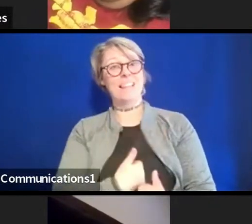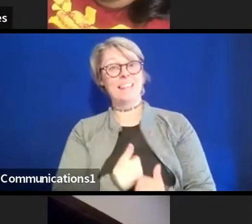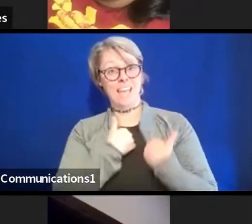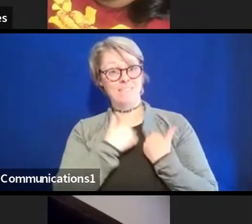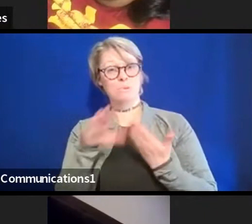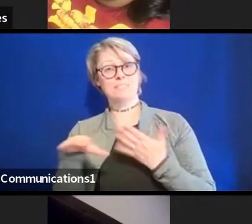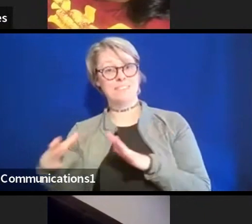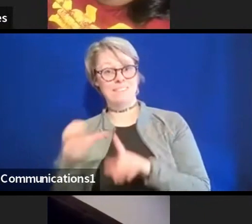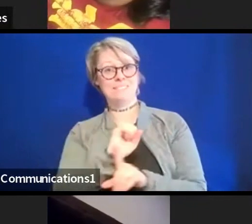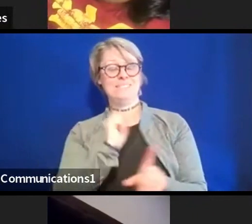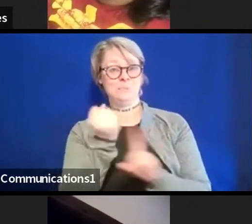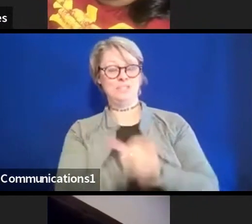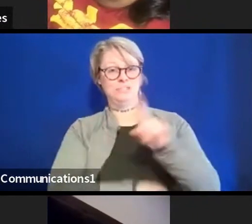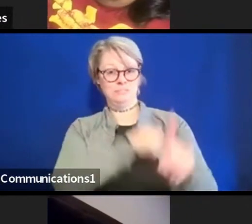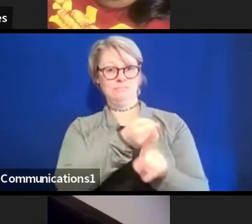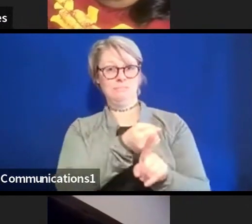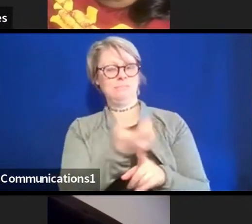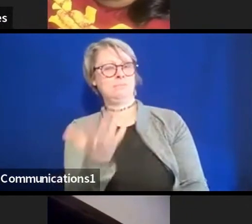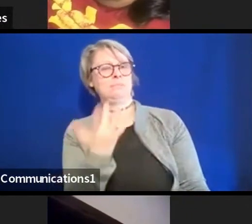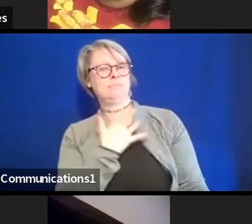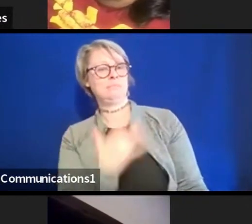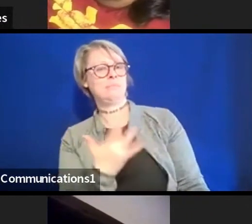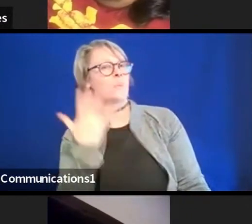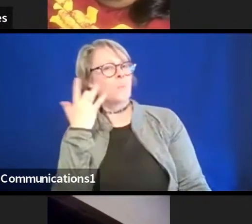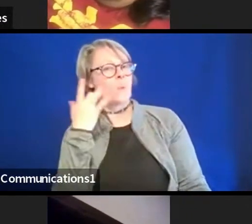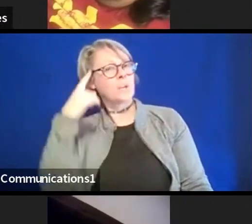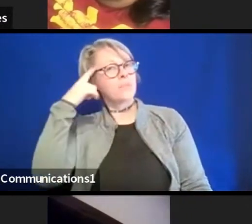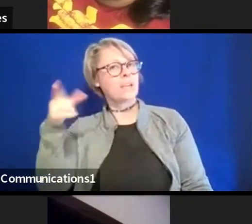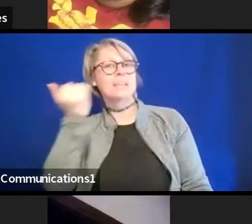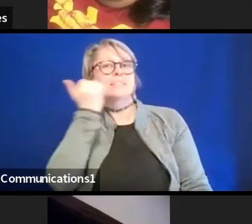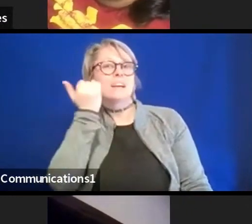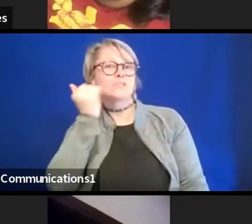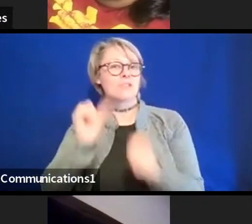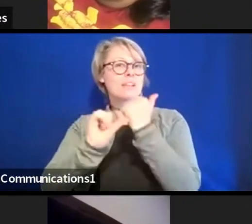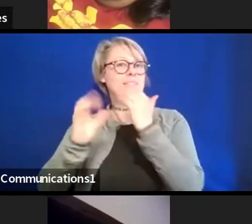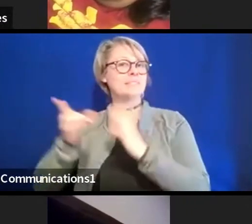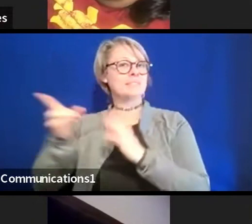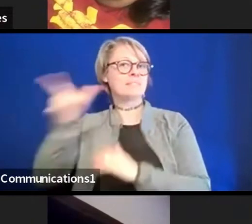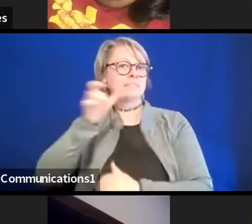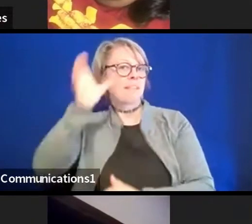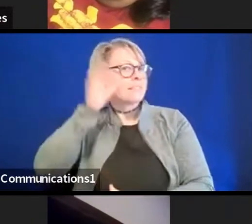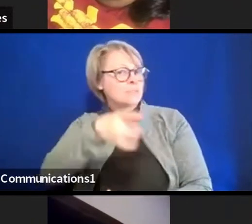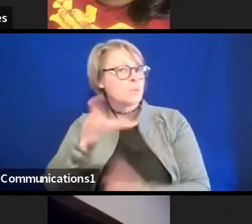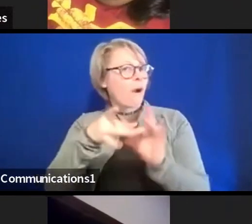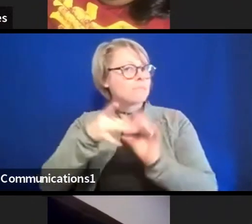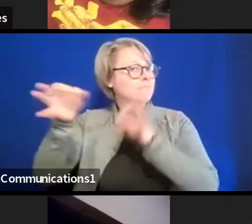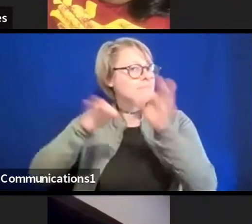death situation. Why do you think that the dental assistant wasn't listening to you?